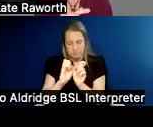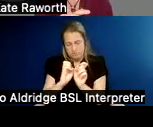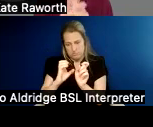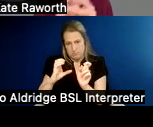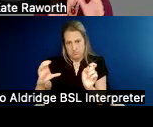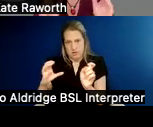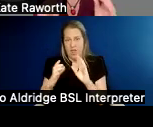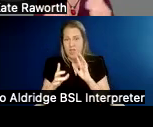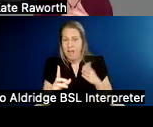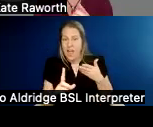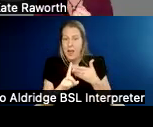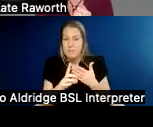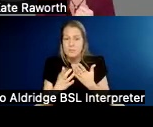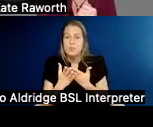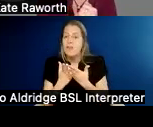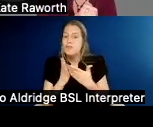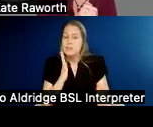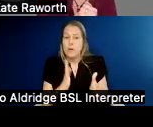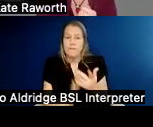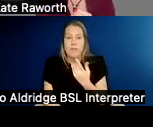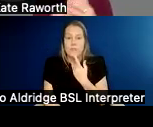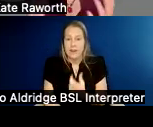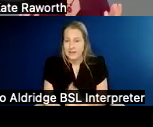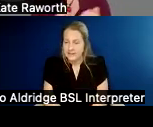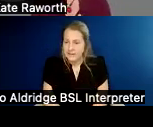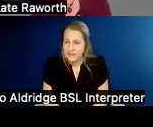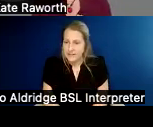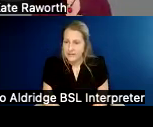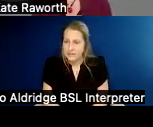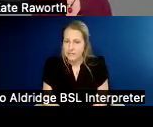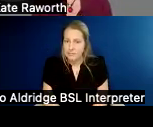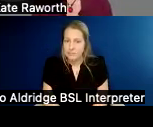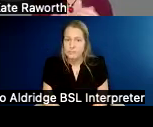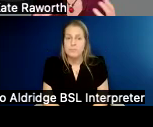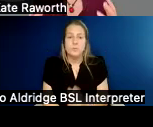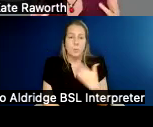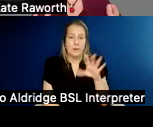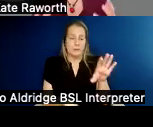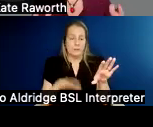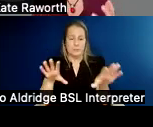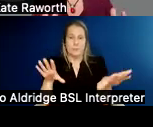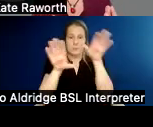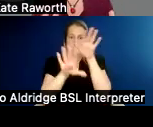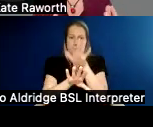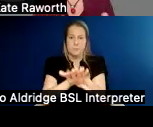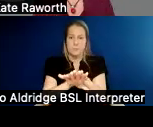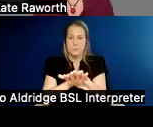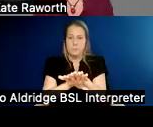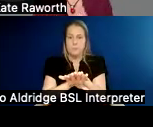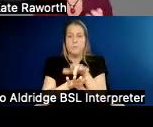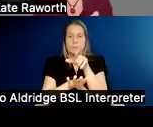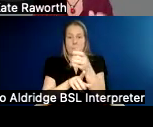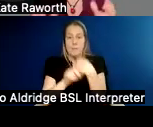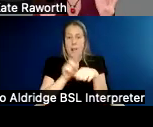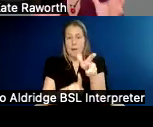goal. We want to get rid of all the red. So you can see we've combined them. And this again became an iconic image when it